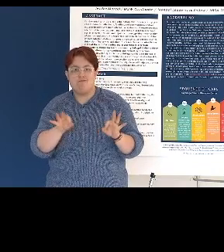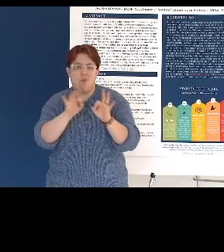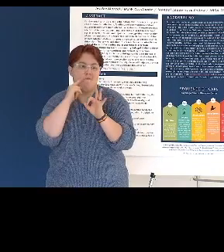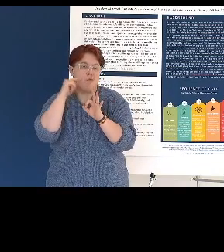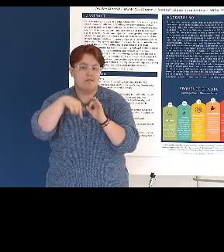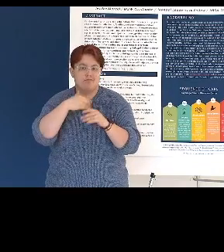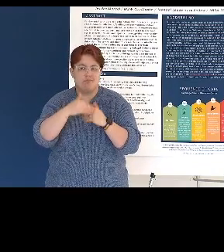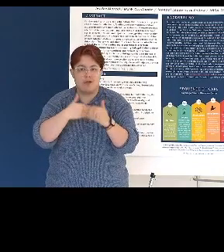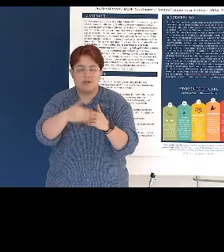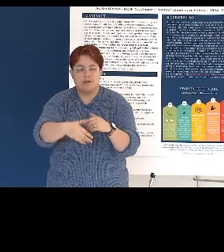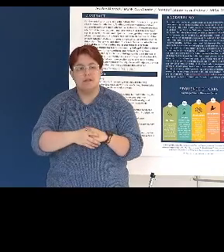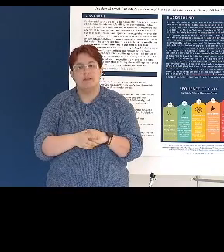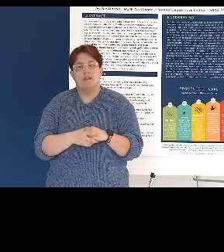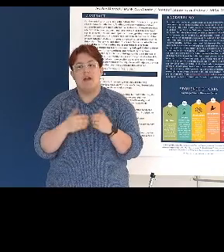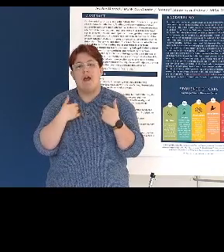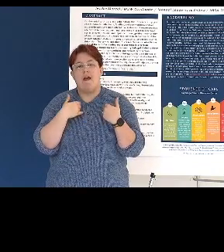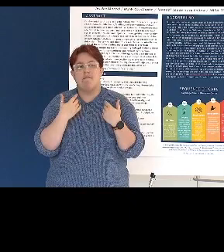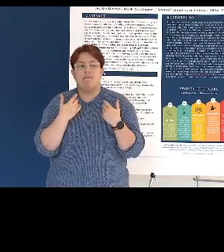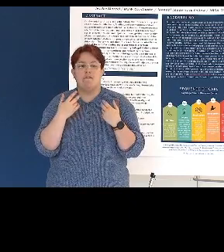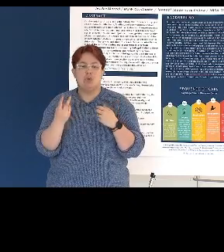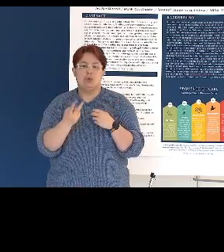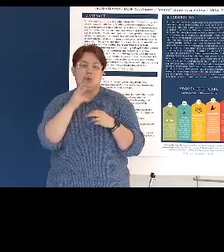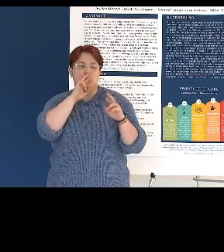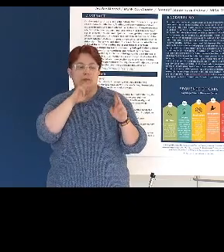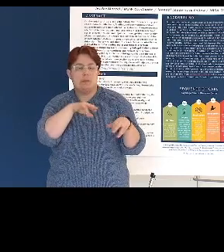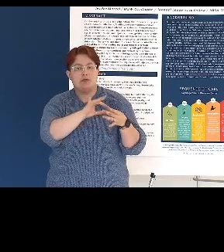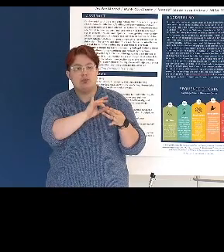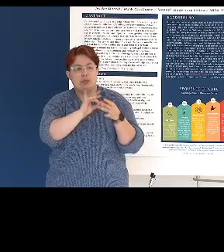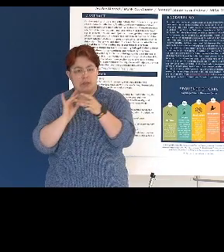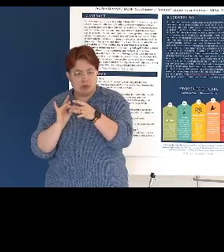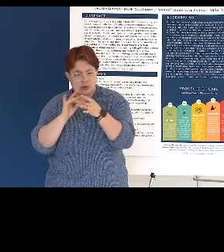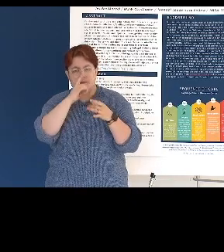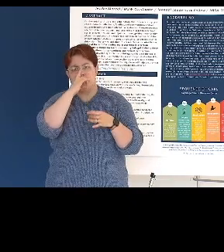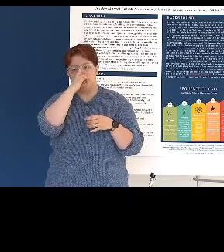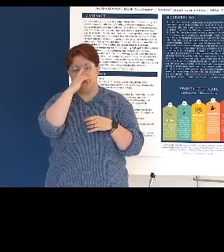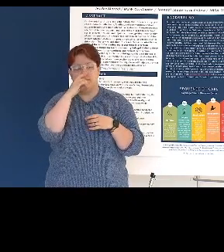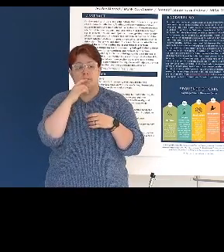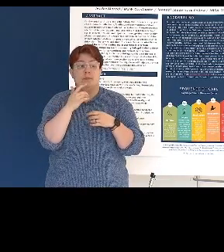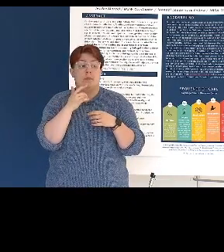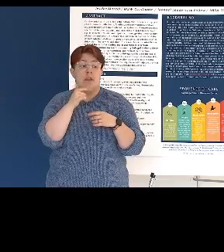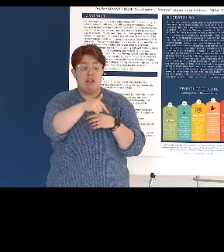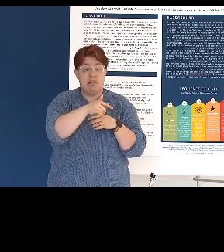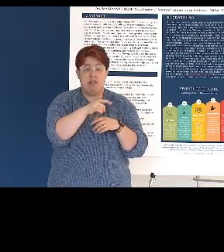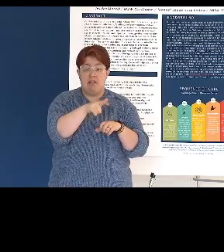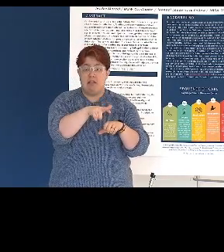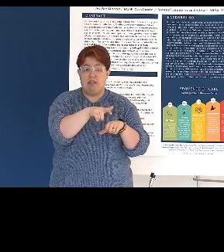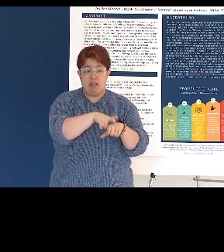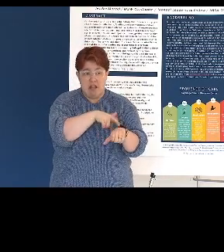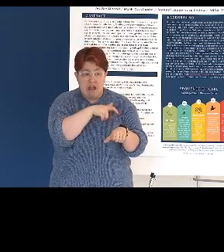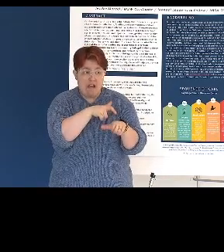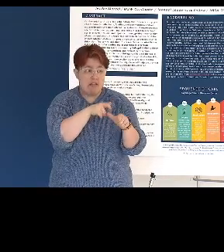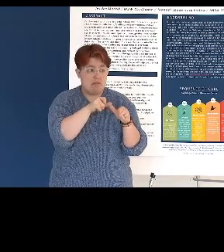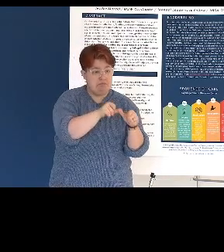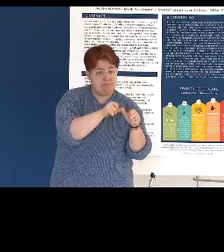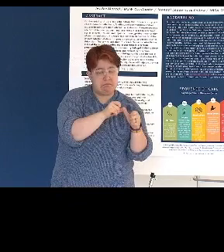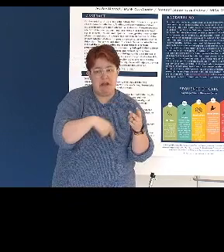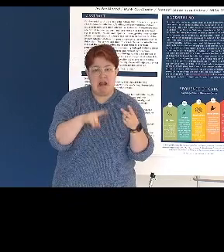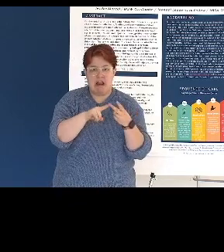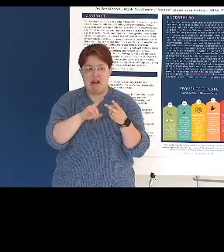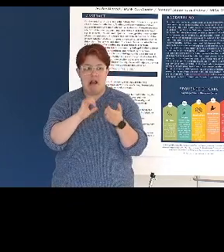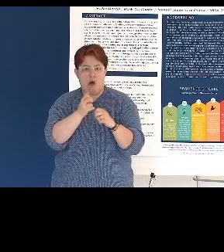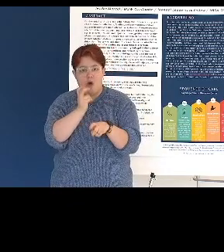a dose-response relationship between the length and intensity of physical activity and the reduction of